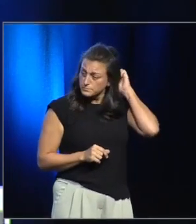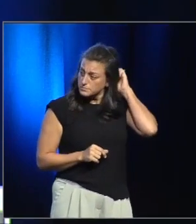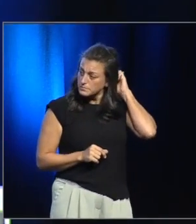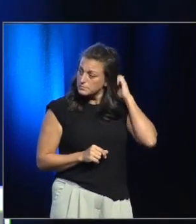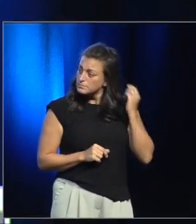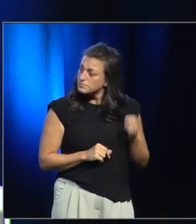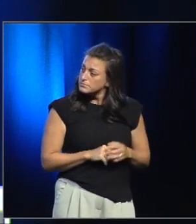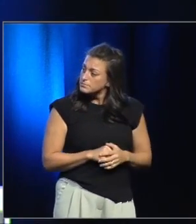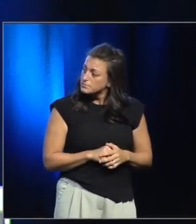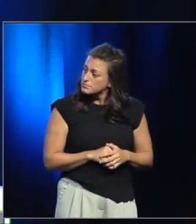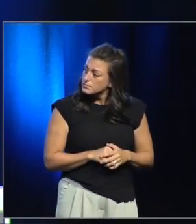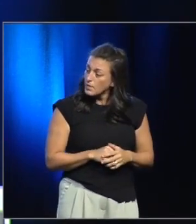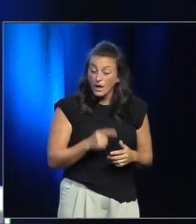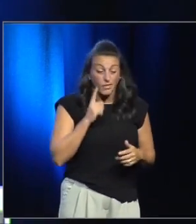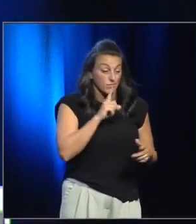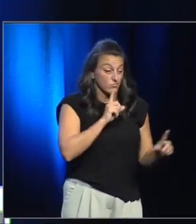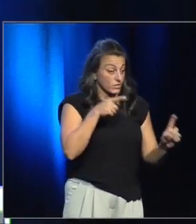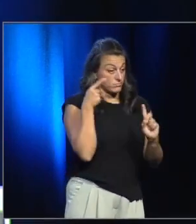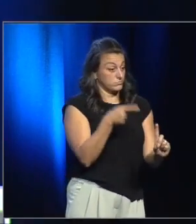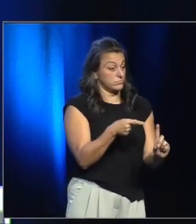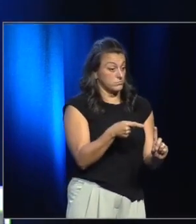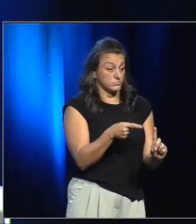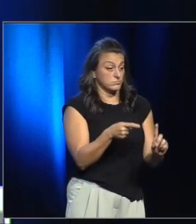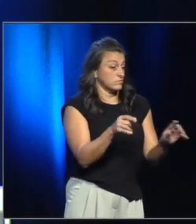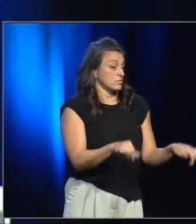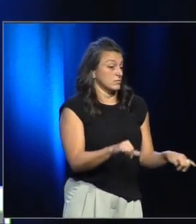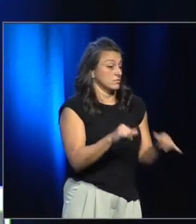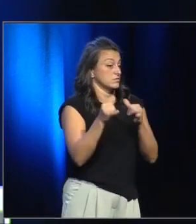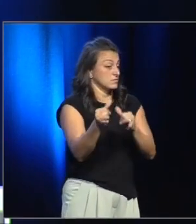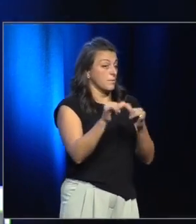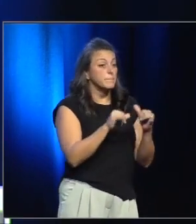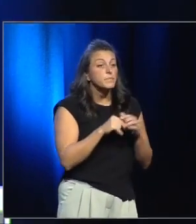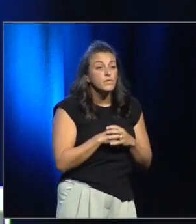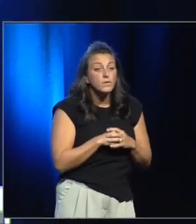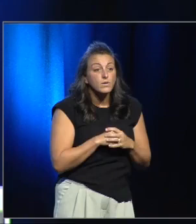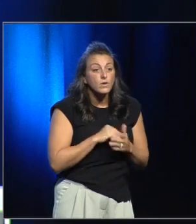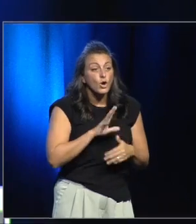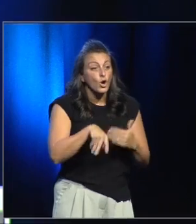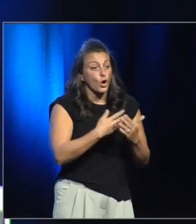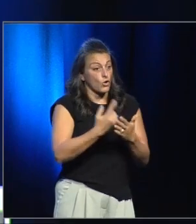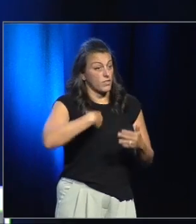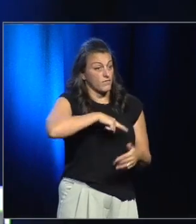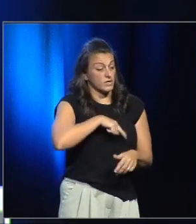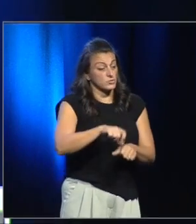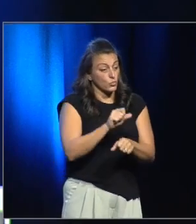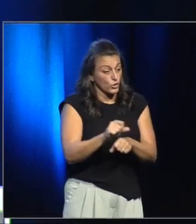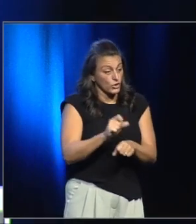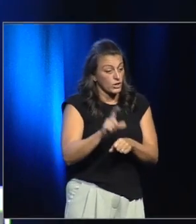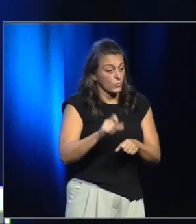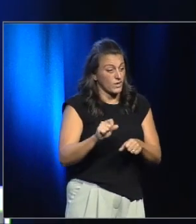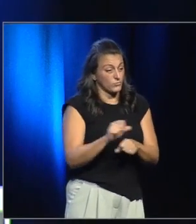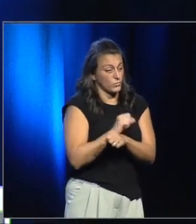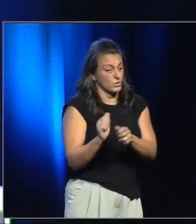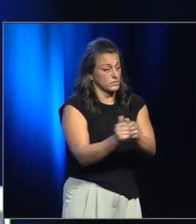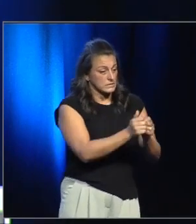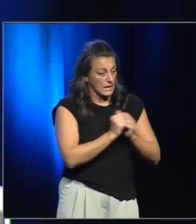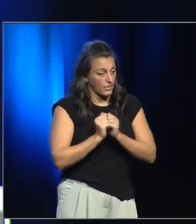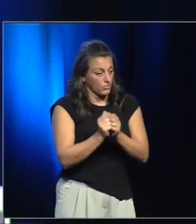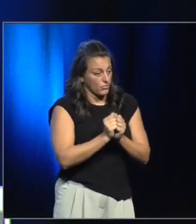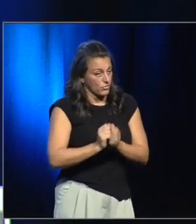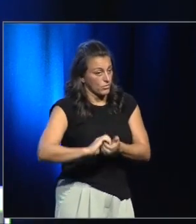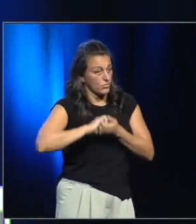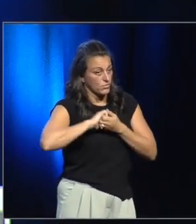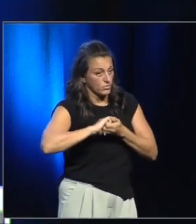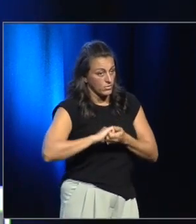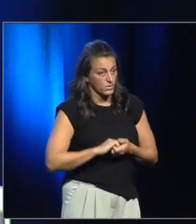But I think the central message is still the same. All the people working up there just need to be collaborating and pulling together in a bit